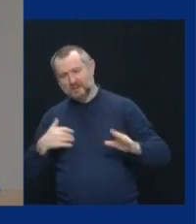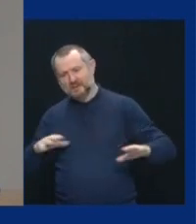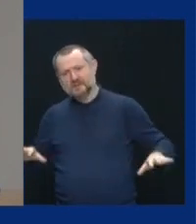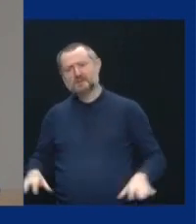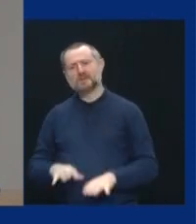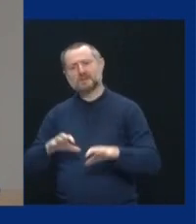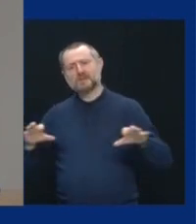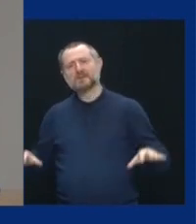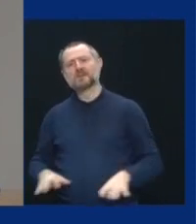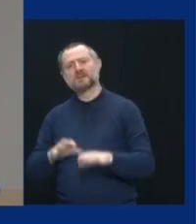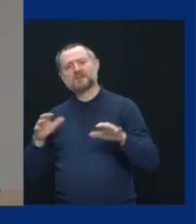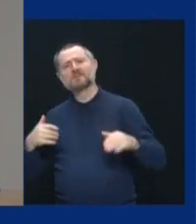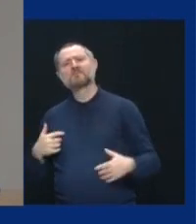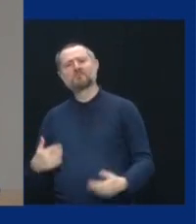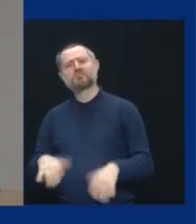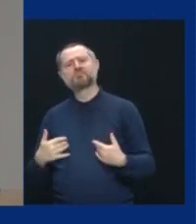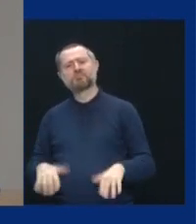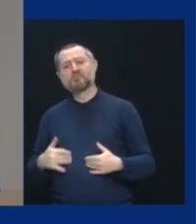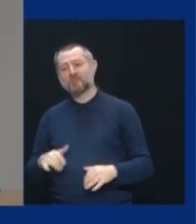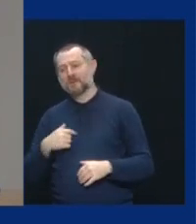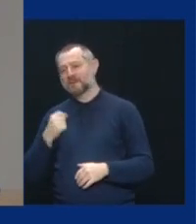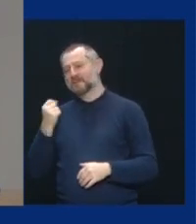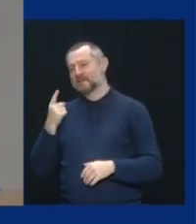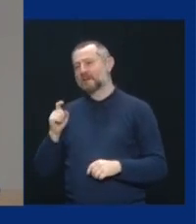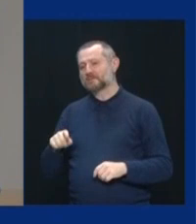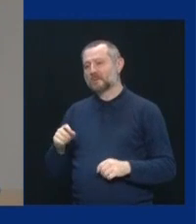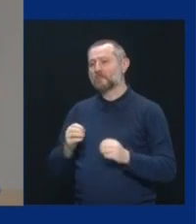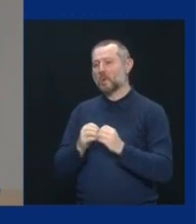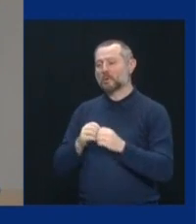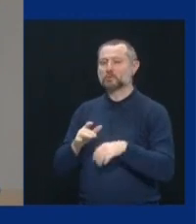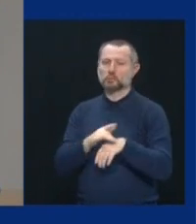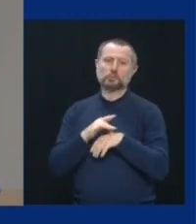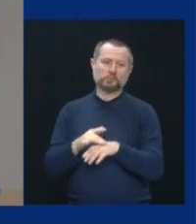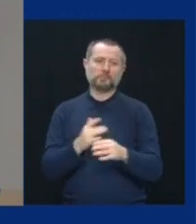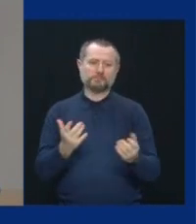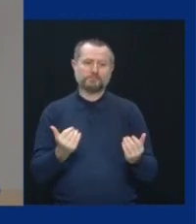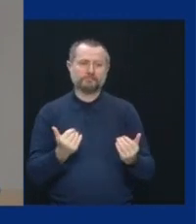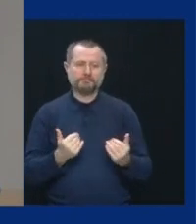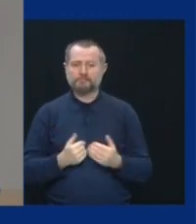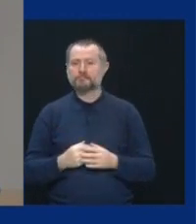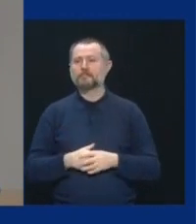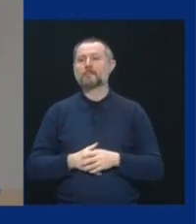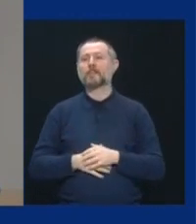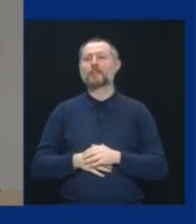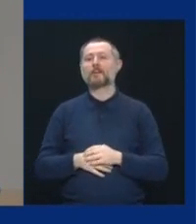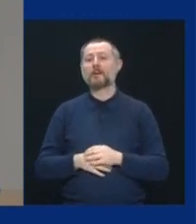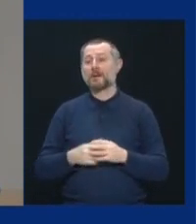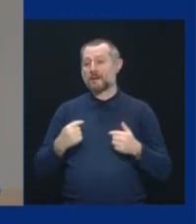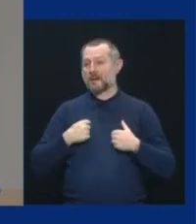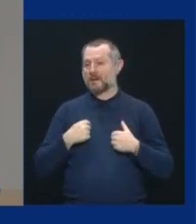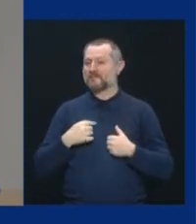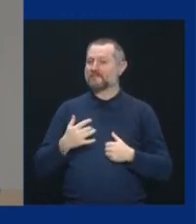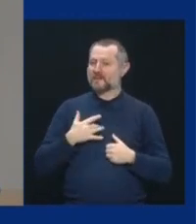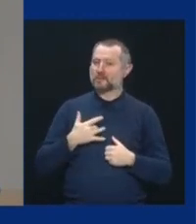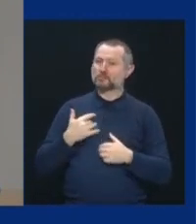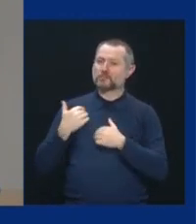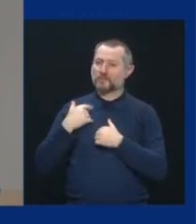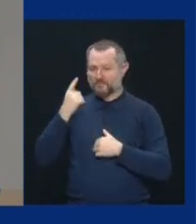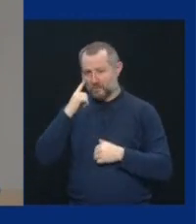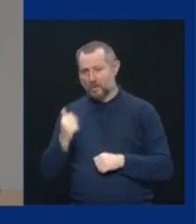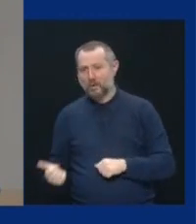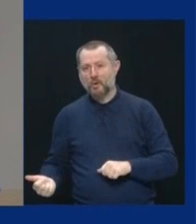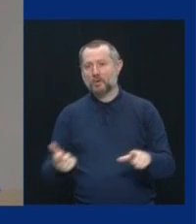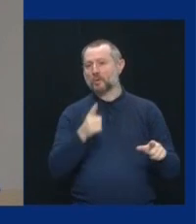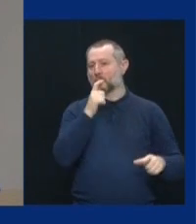also no question that these additional resources are needed in the system. I feel responsible for every customer and every member